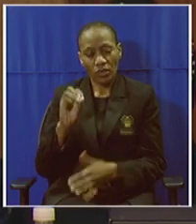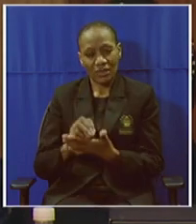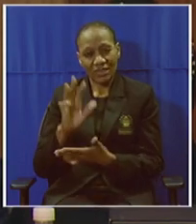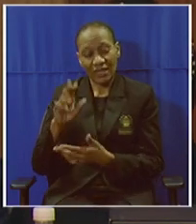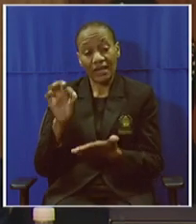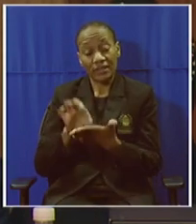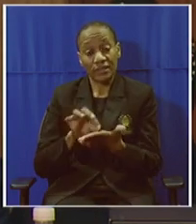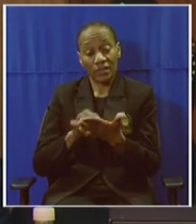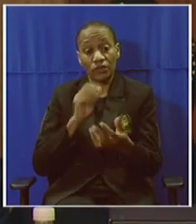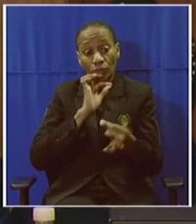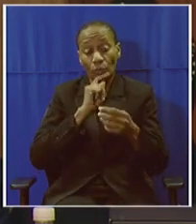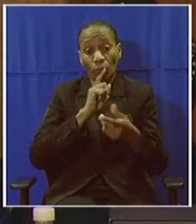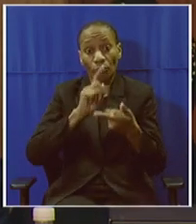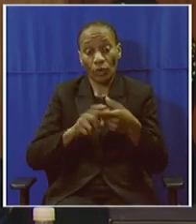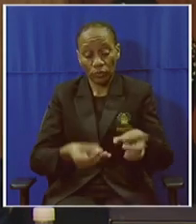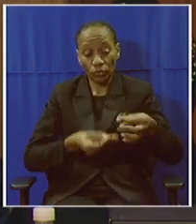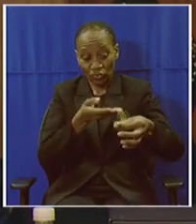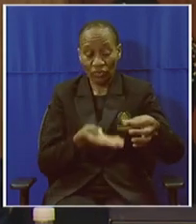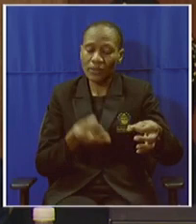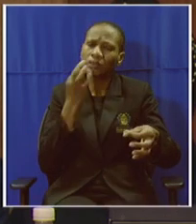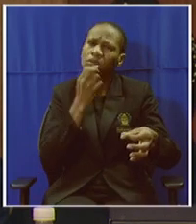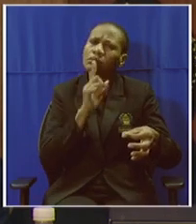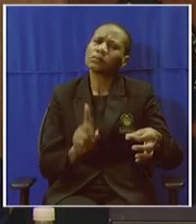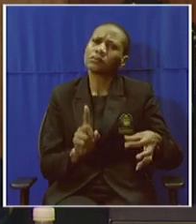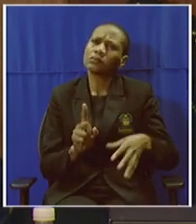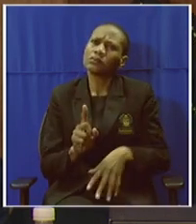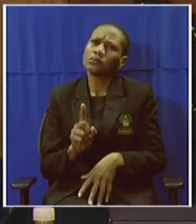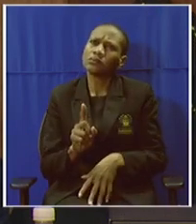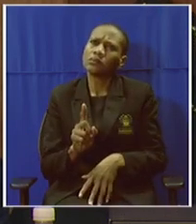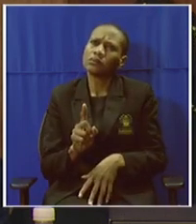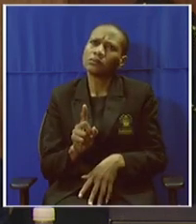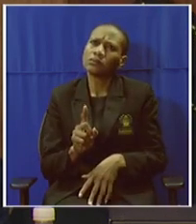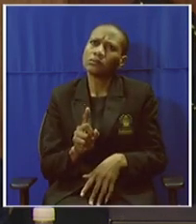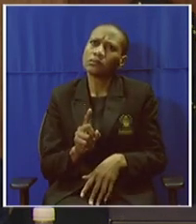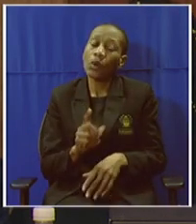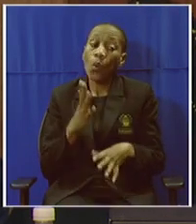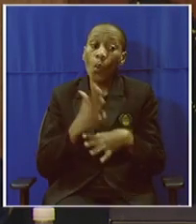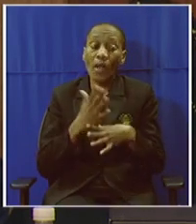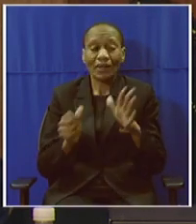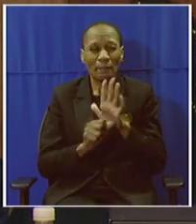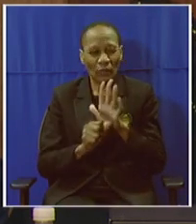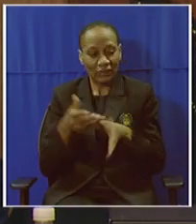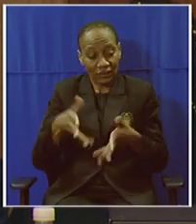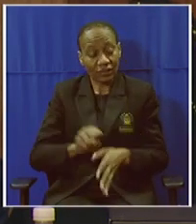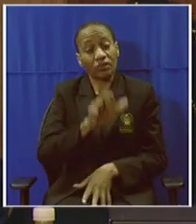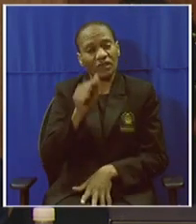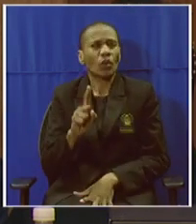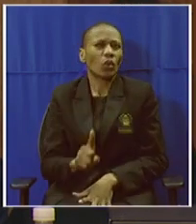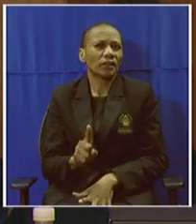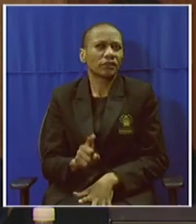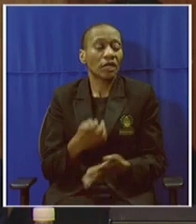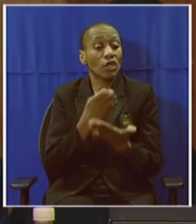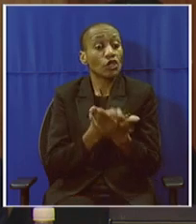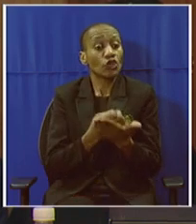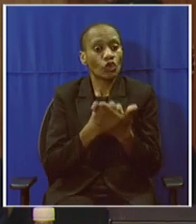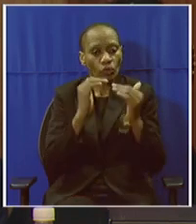2019 election manifesto, noted that the most pressing task for our country is to set the economy on